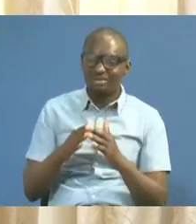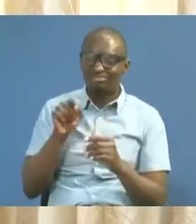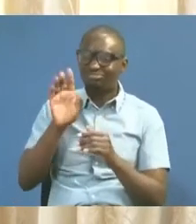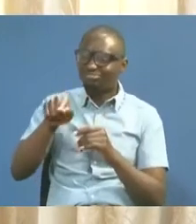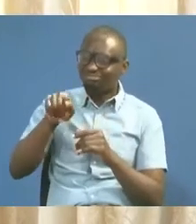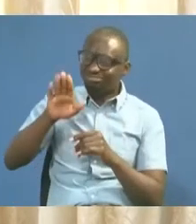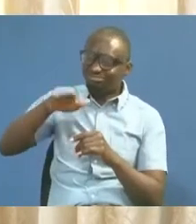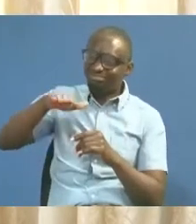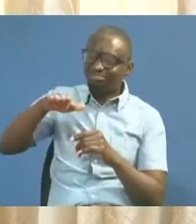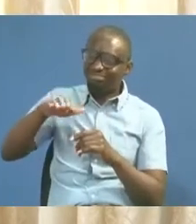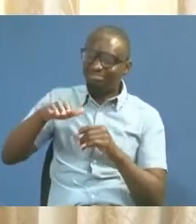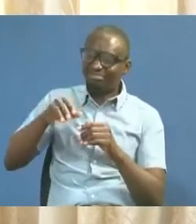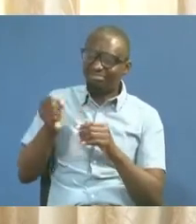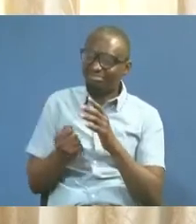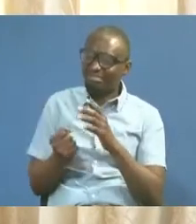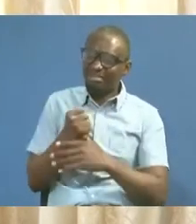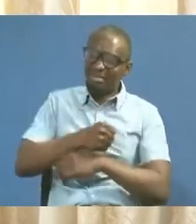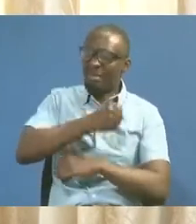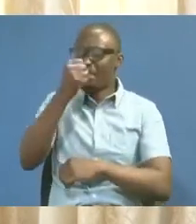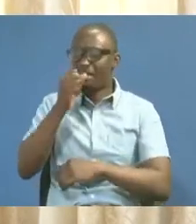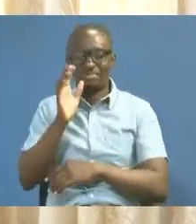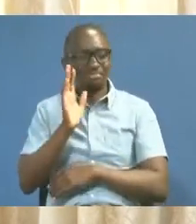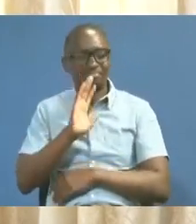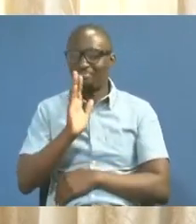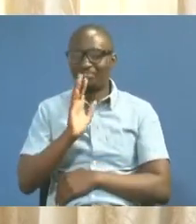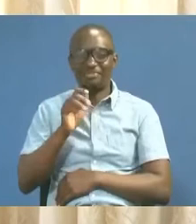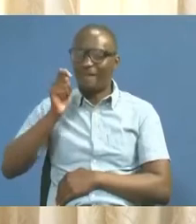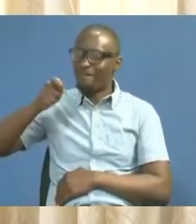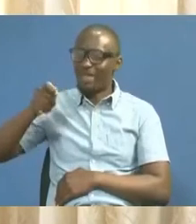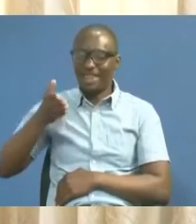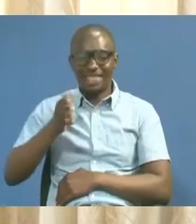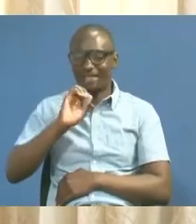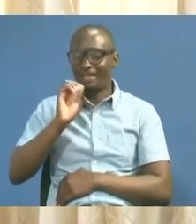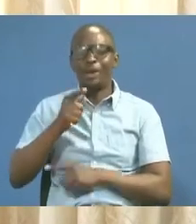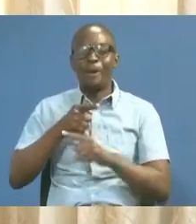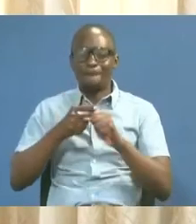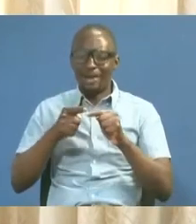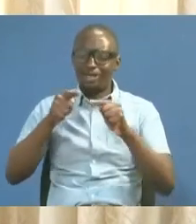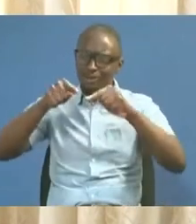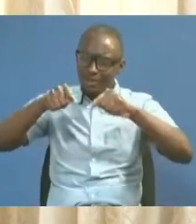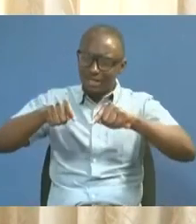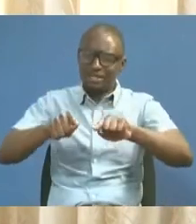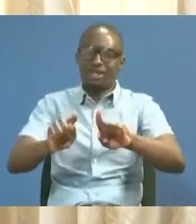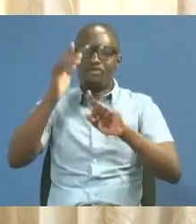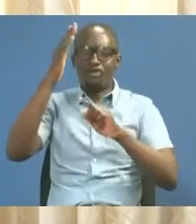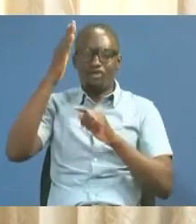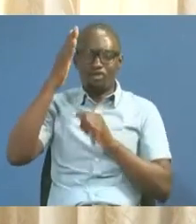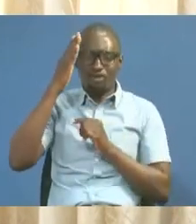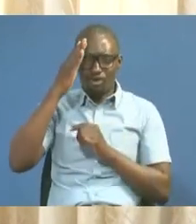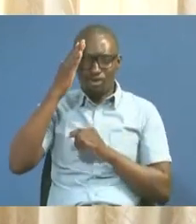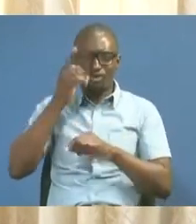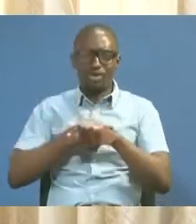go to class. Nobody will do that because there'll be no bell. But it is incumbent upon you to know when you're supposed to go to